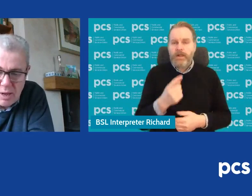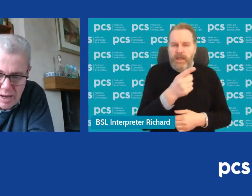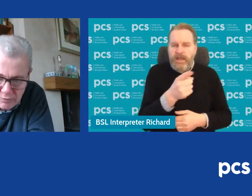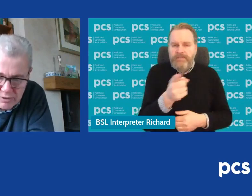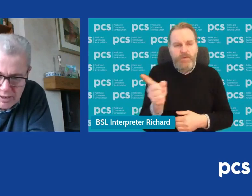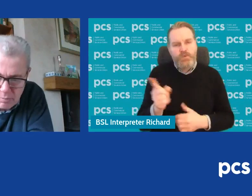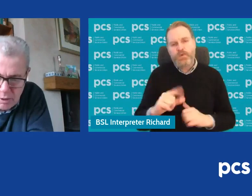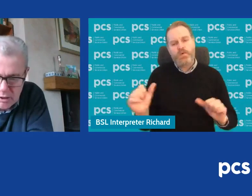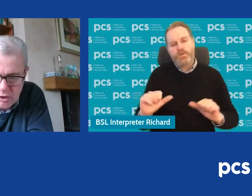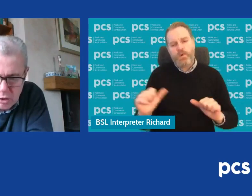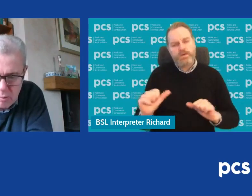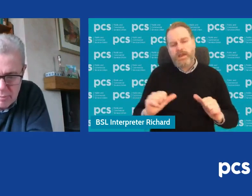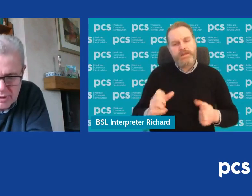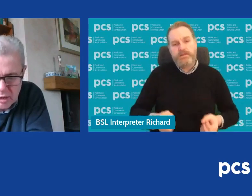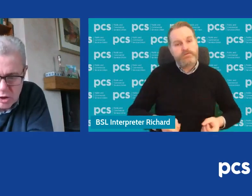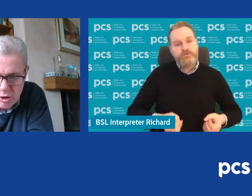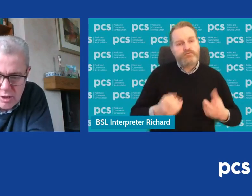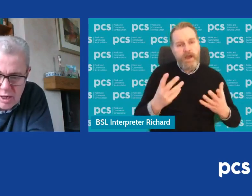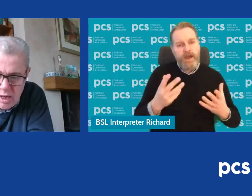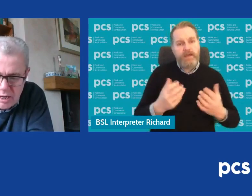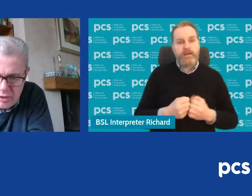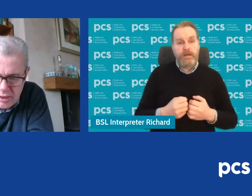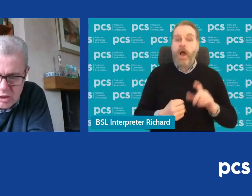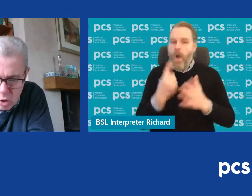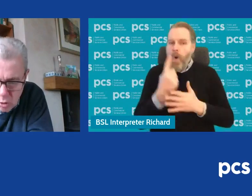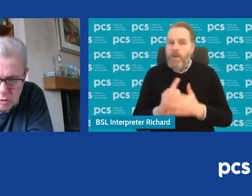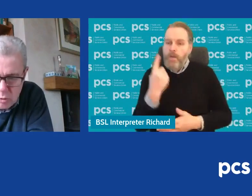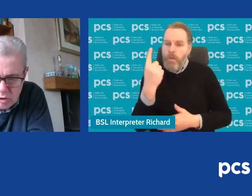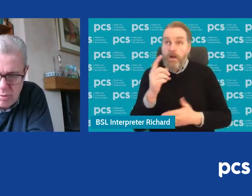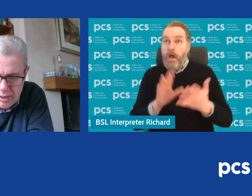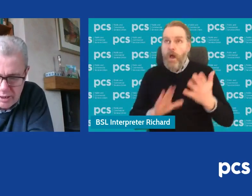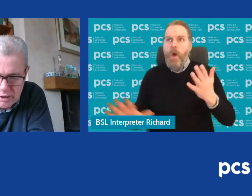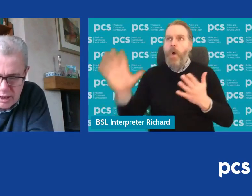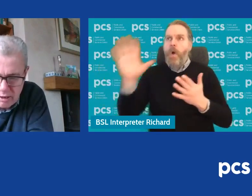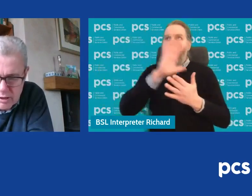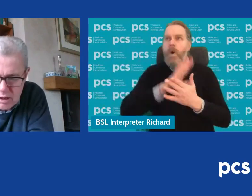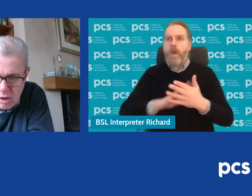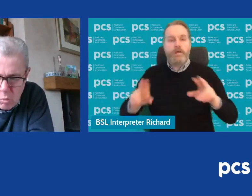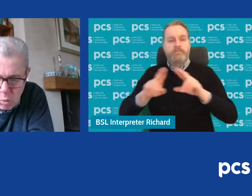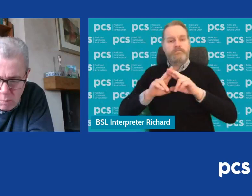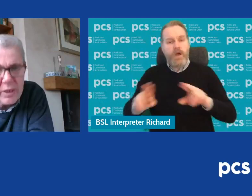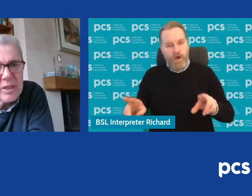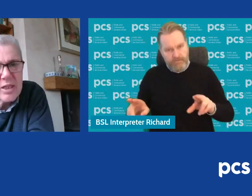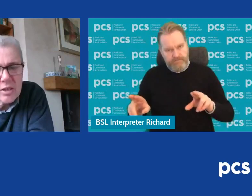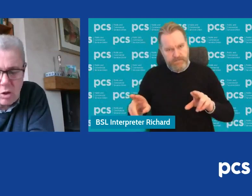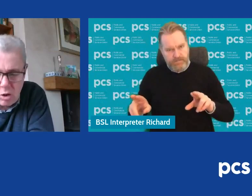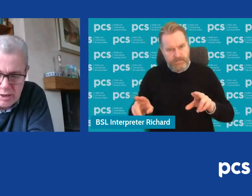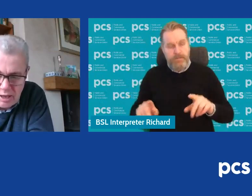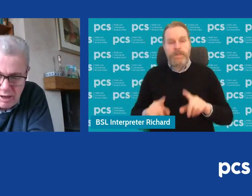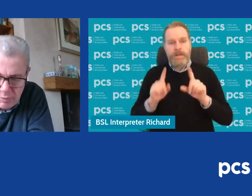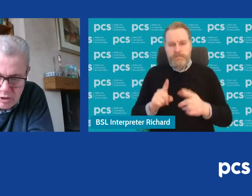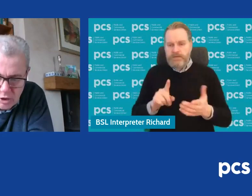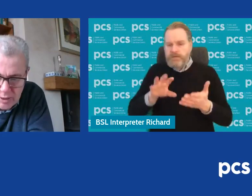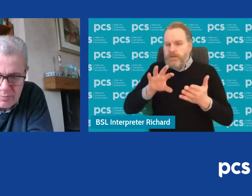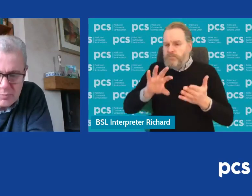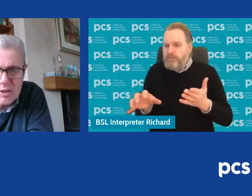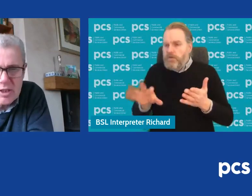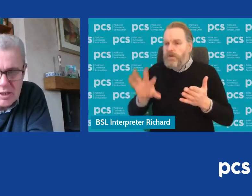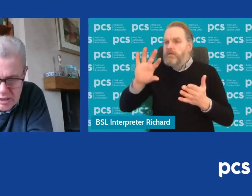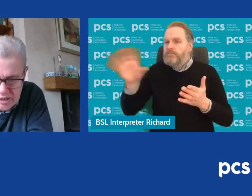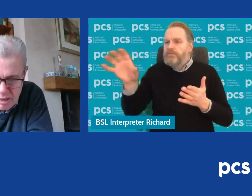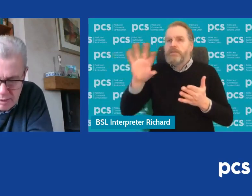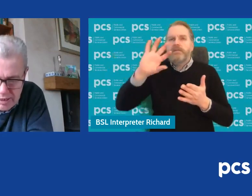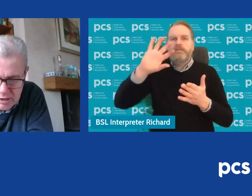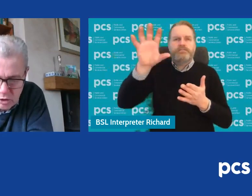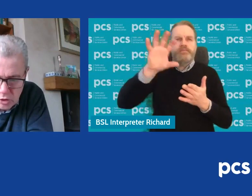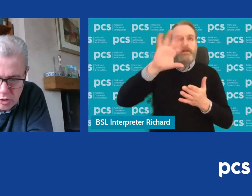action, but have taken part in the all members action, I think it is always worth reminding ourselves what PCS colleagues have been doing